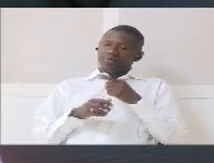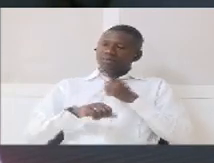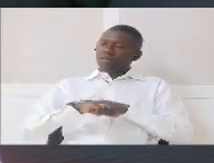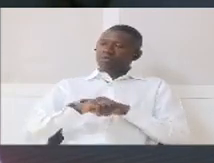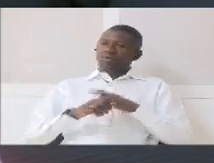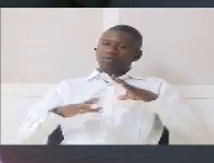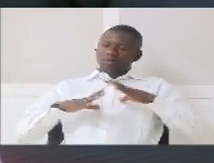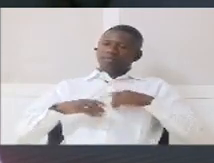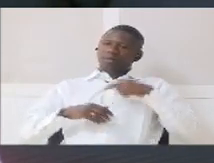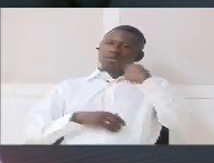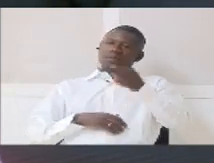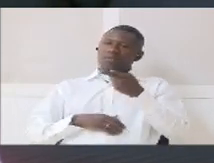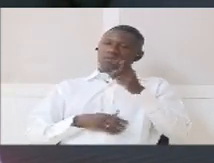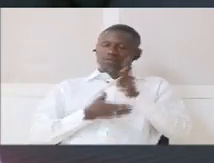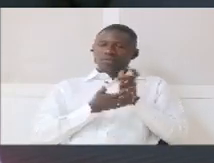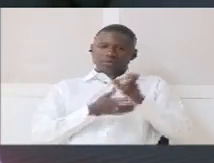preparing for the next witness.